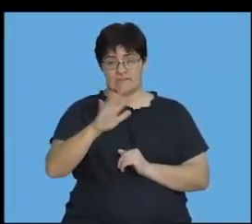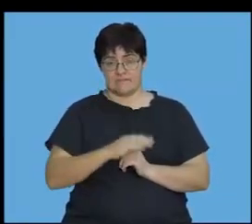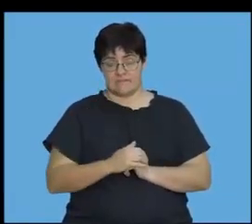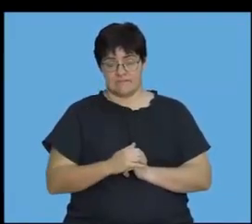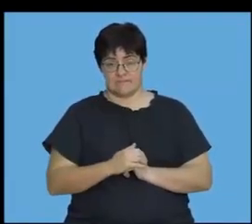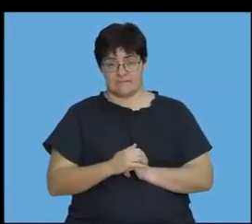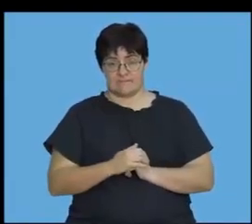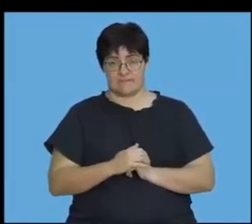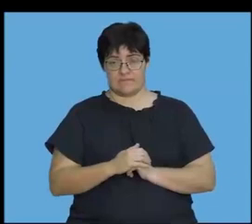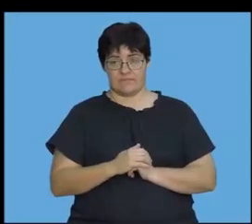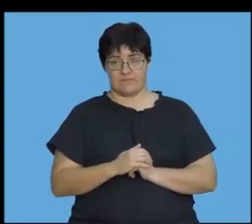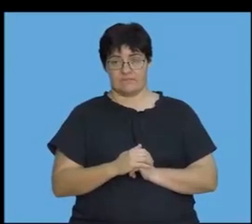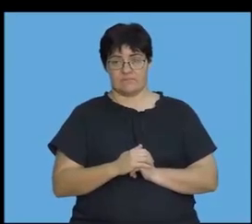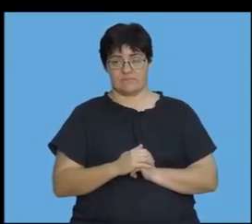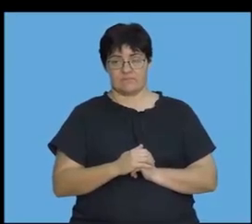0.85.